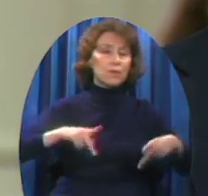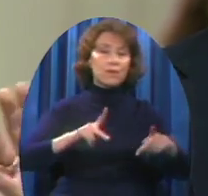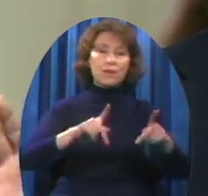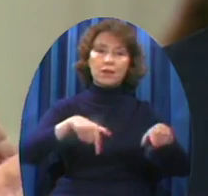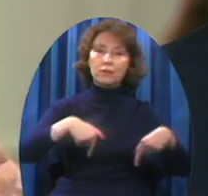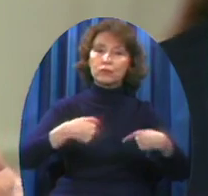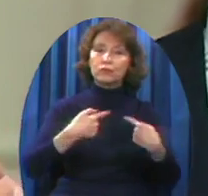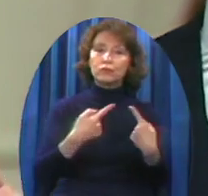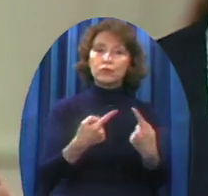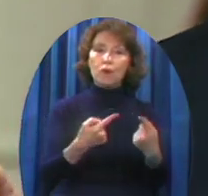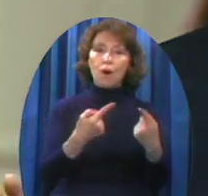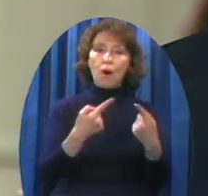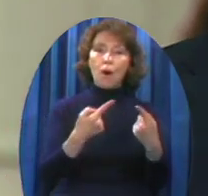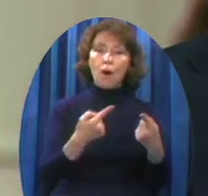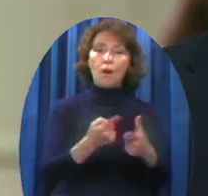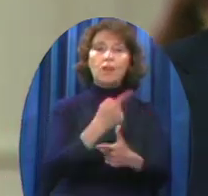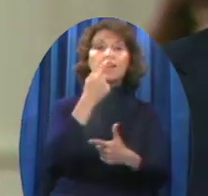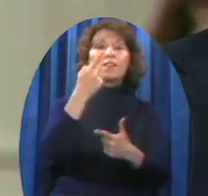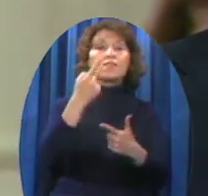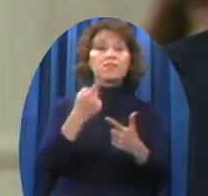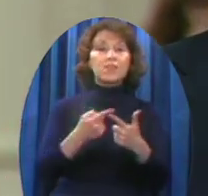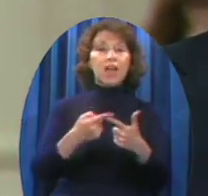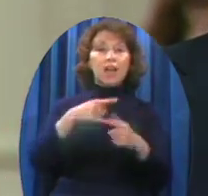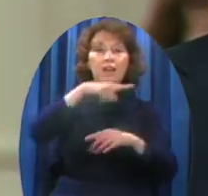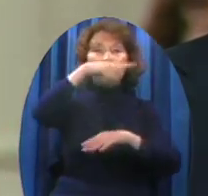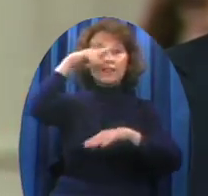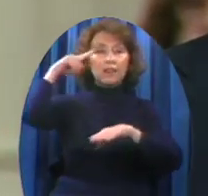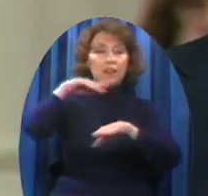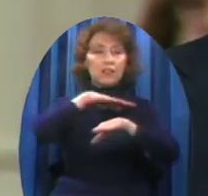Then a shadow on a